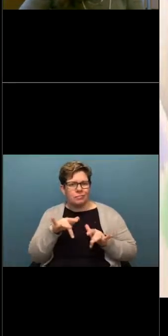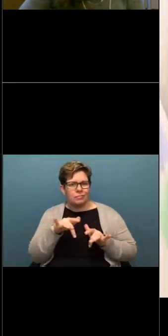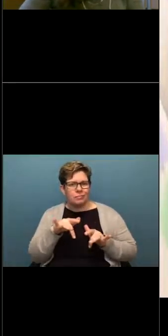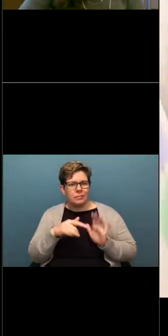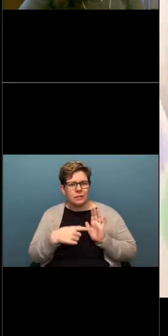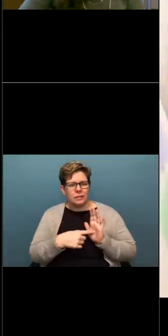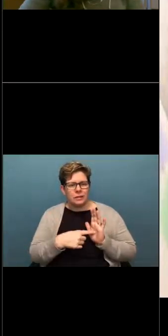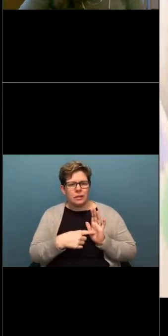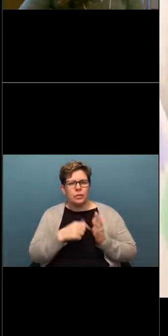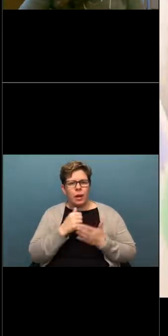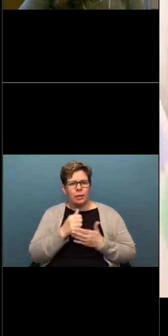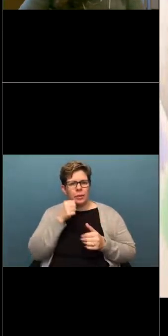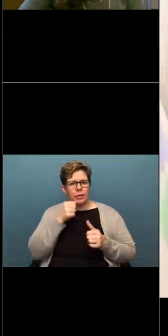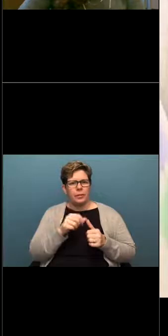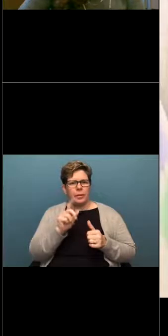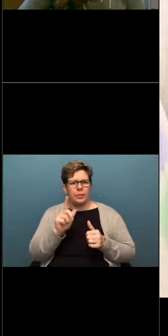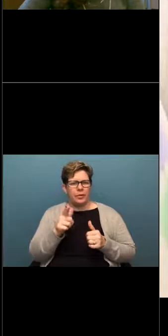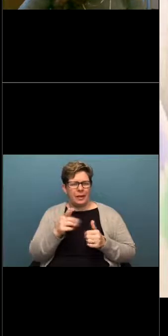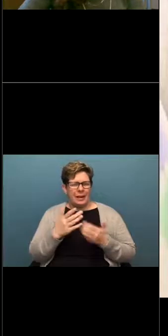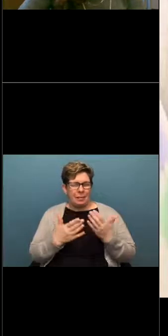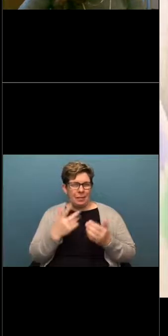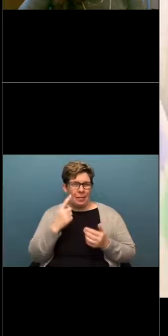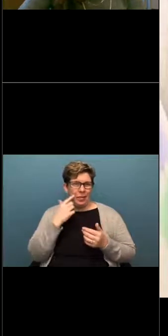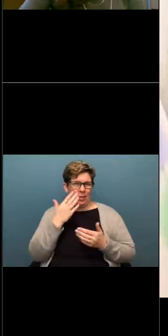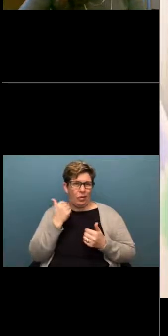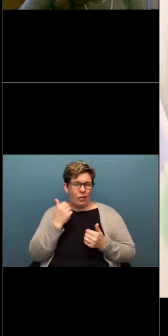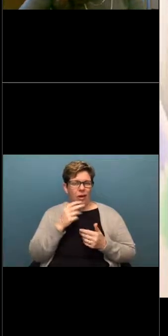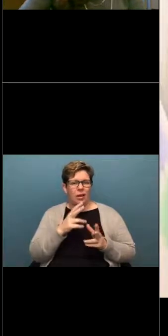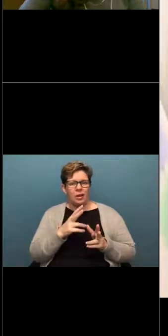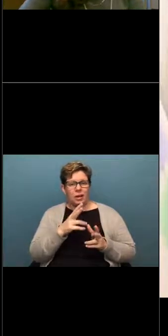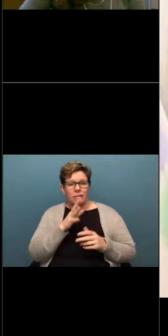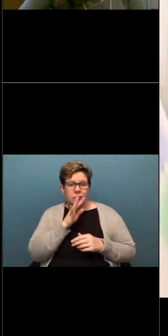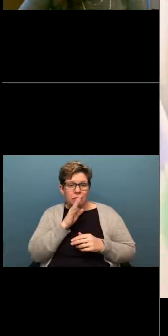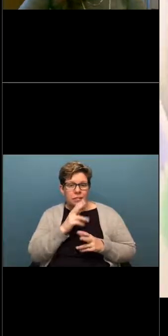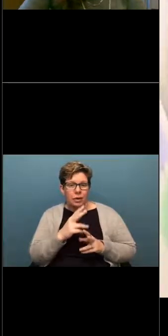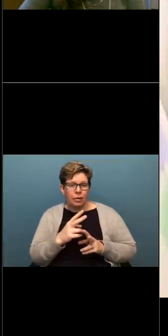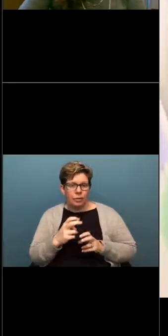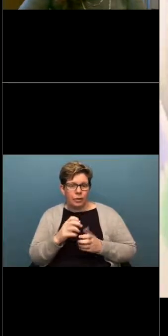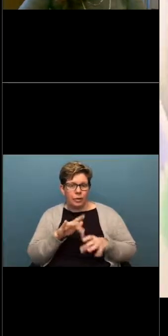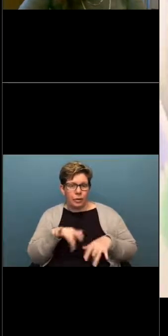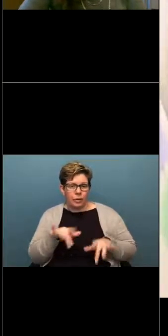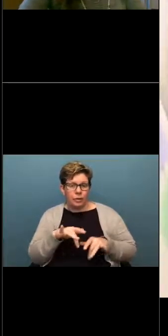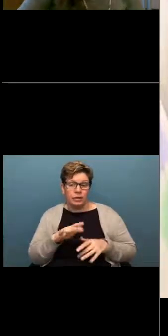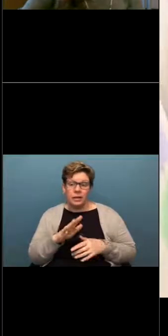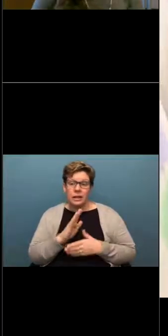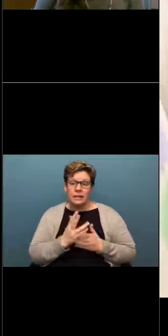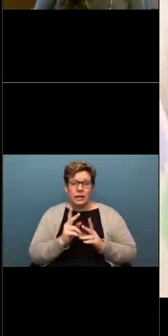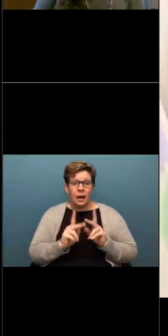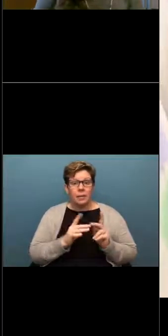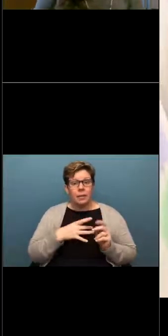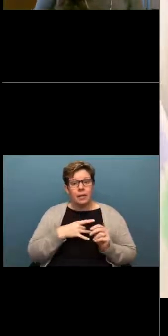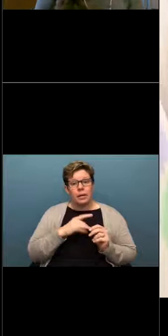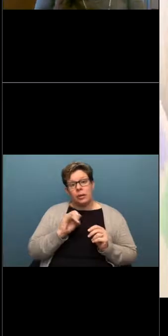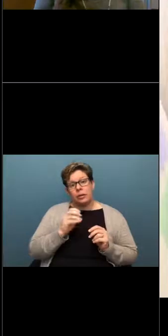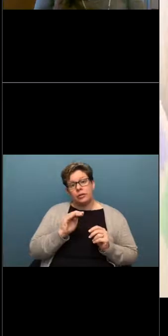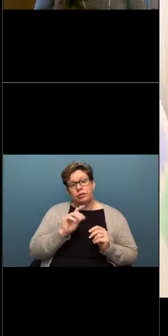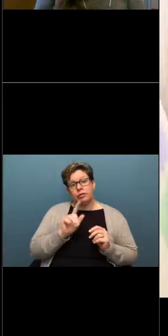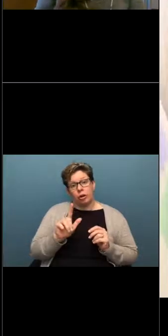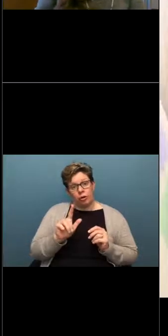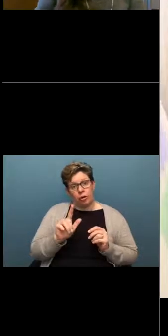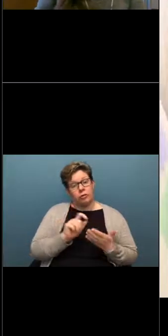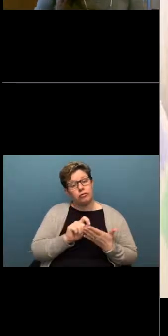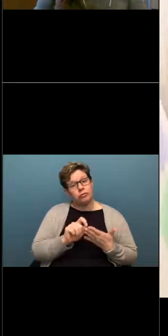later if you don't think you might remember it. Also, some of you might like to journal, sometimes leaving a few pages at the end